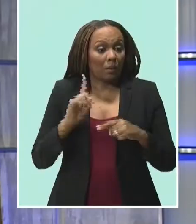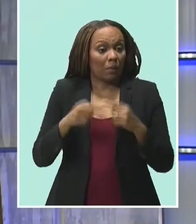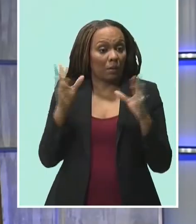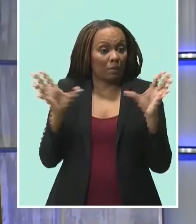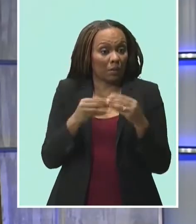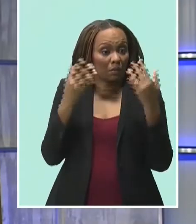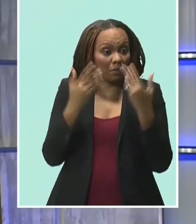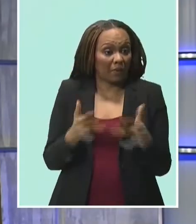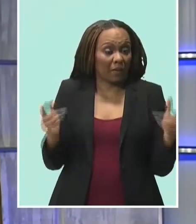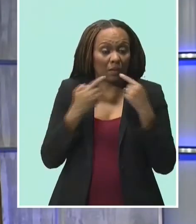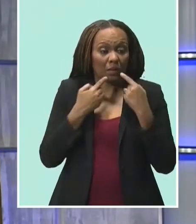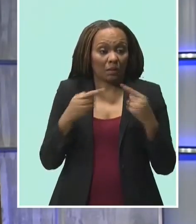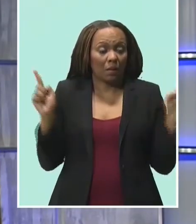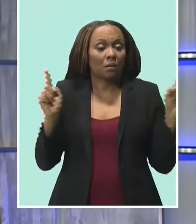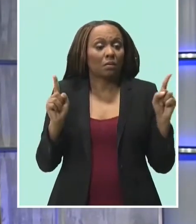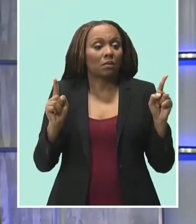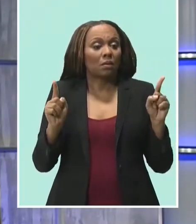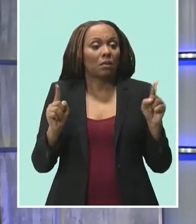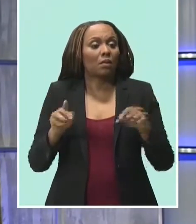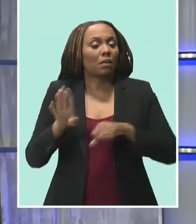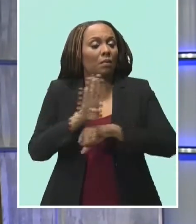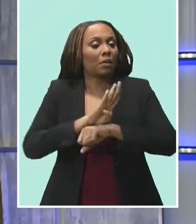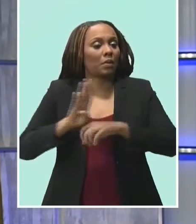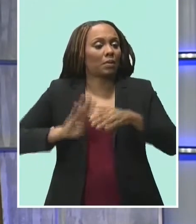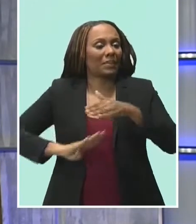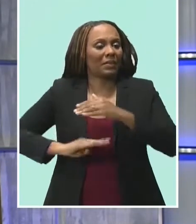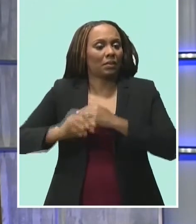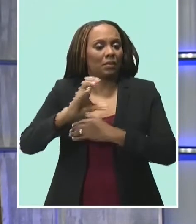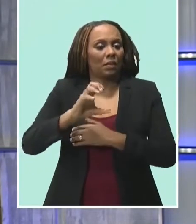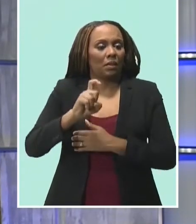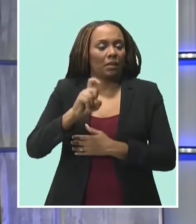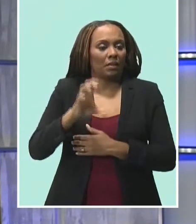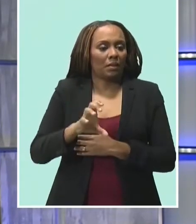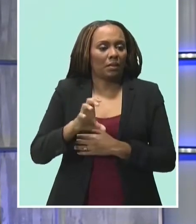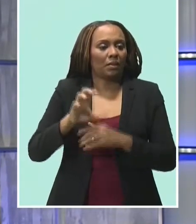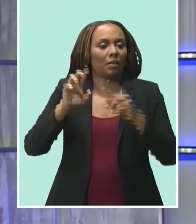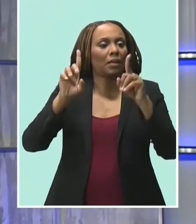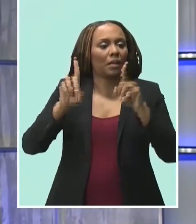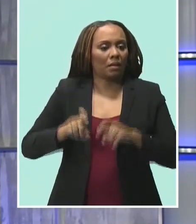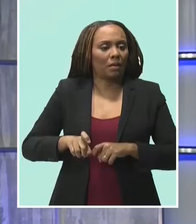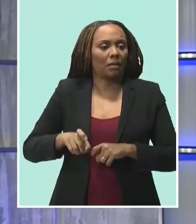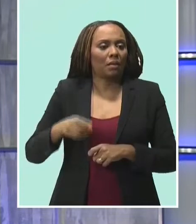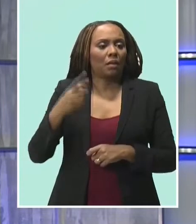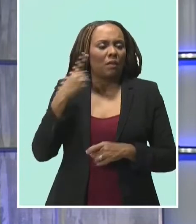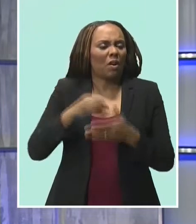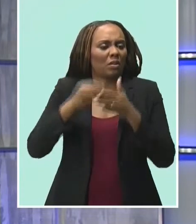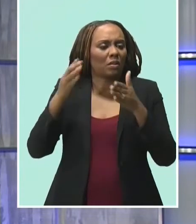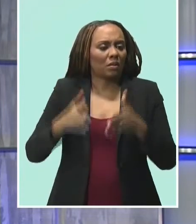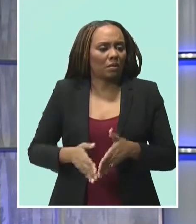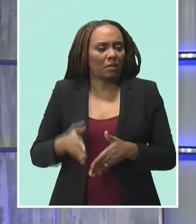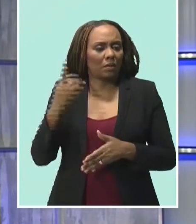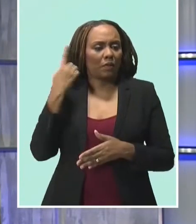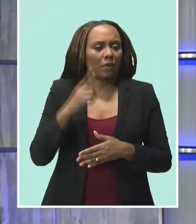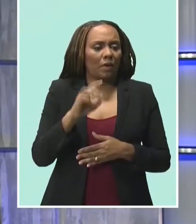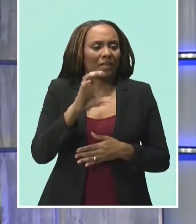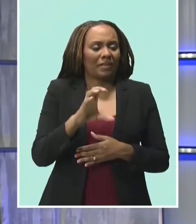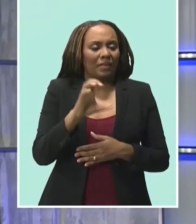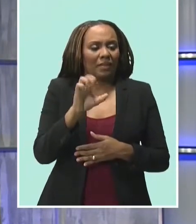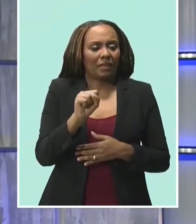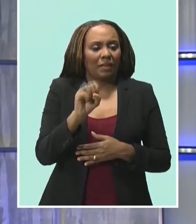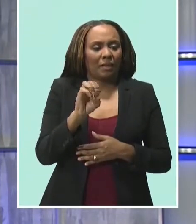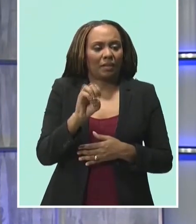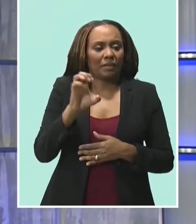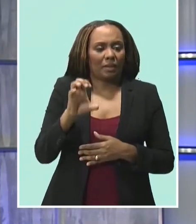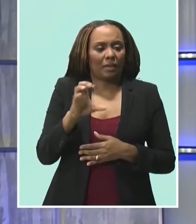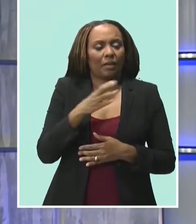Brown. At the end of the meeting, it was announced that the Barbados-based CXC would be setting exams for students in the Caribbean Secondary